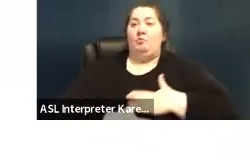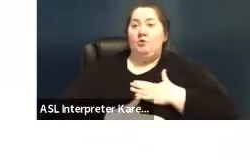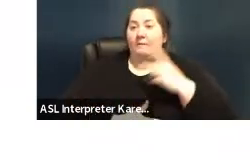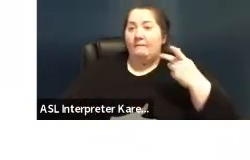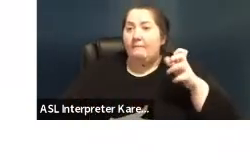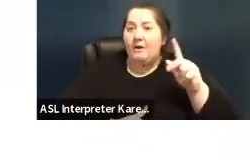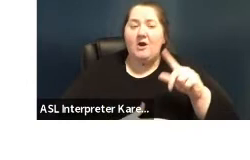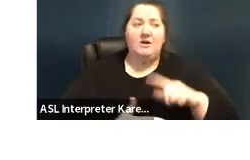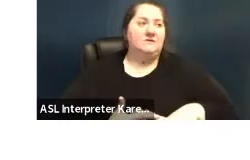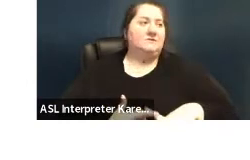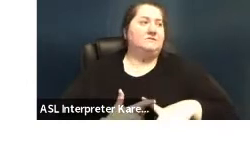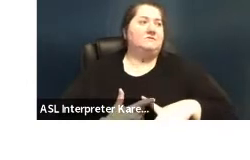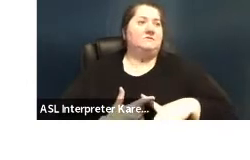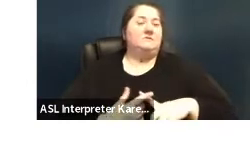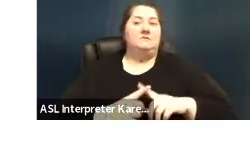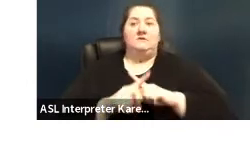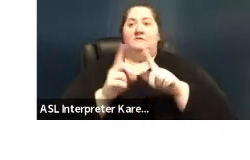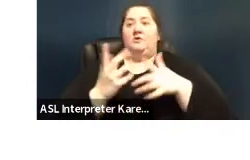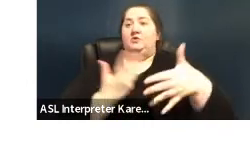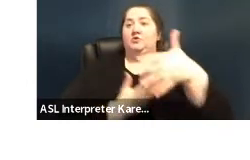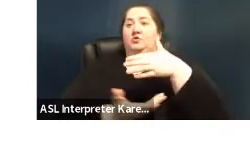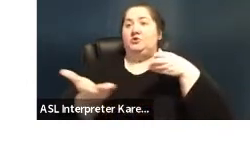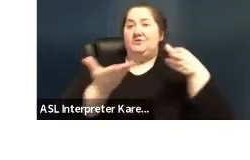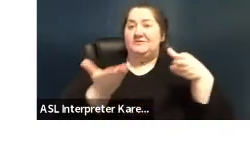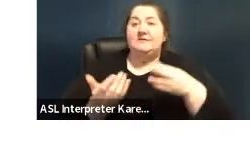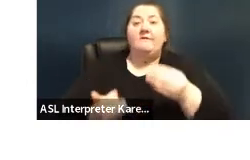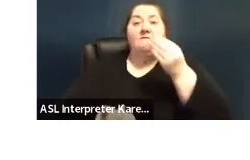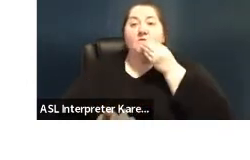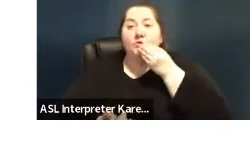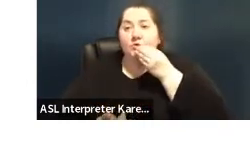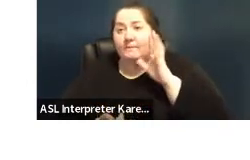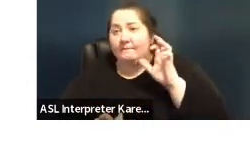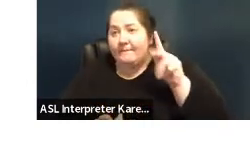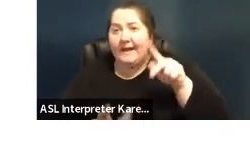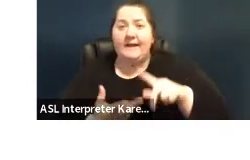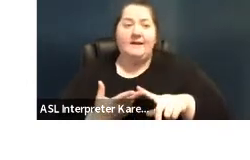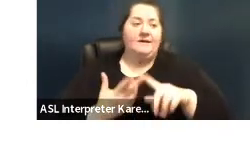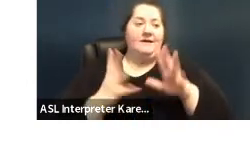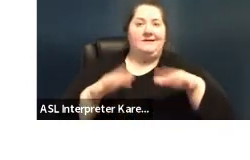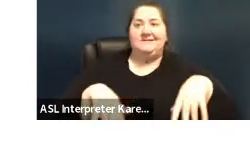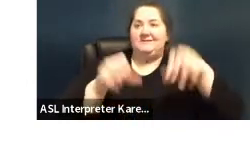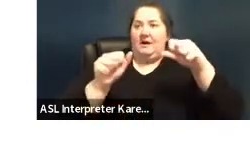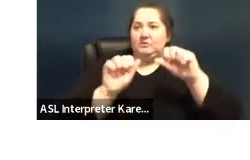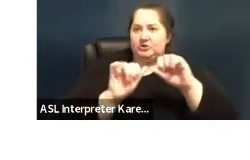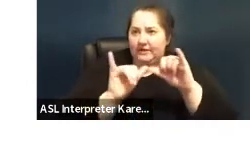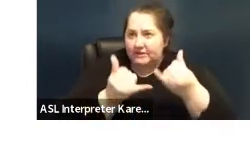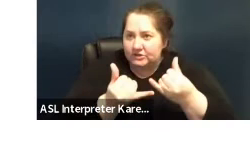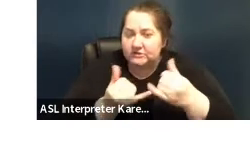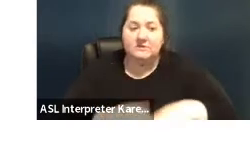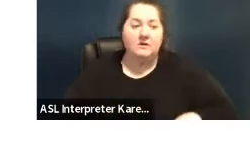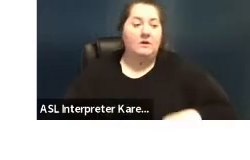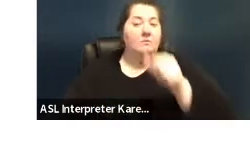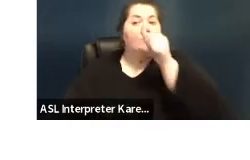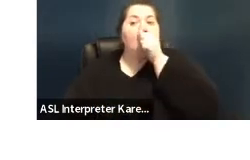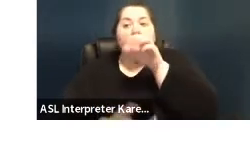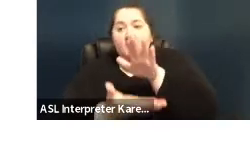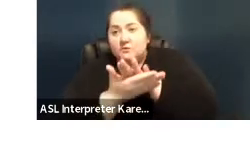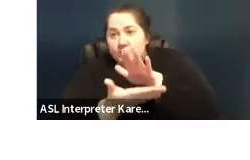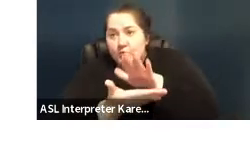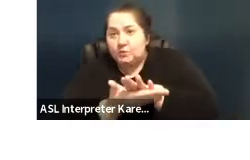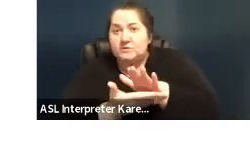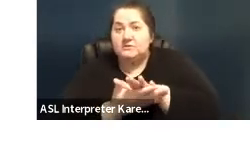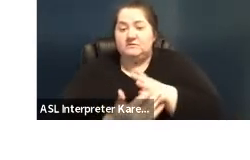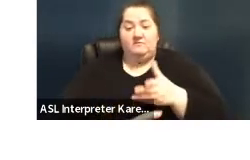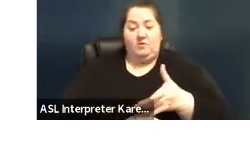social service agencies like food banks and adoption agencies, private schools, from